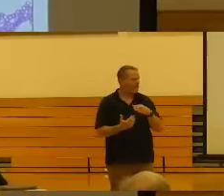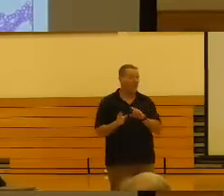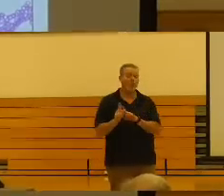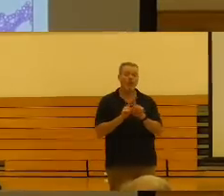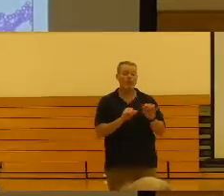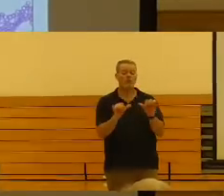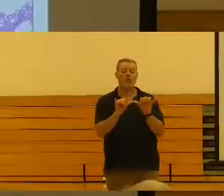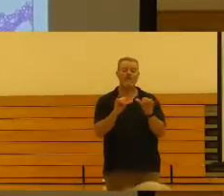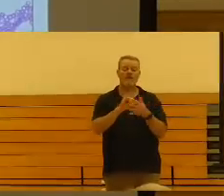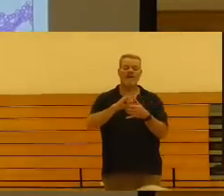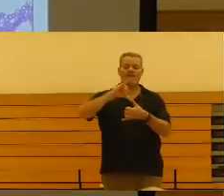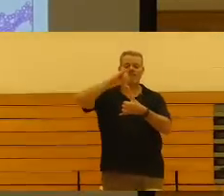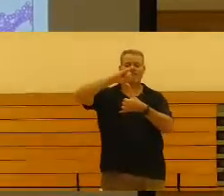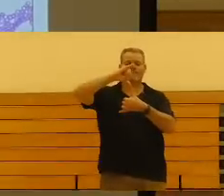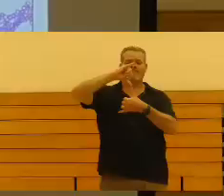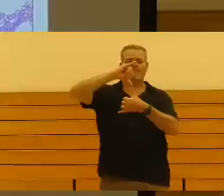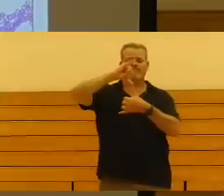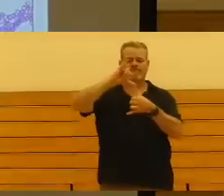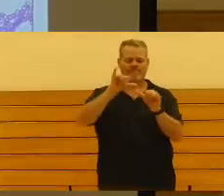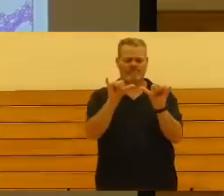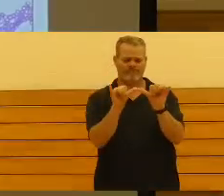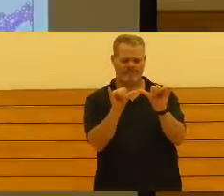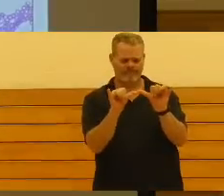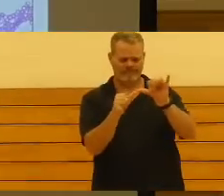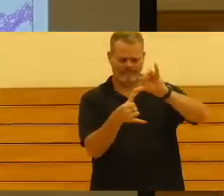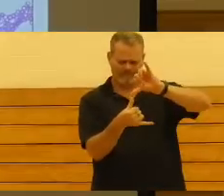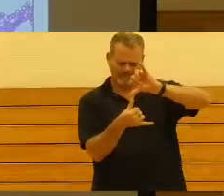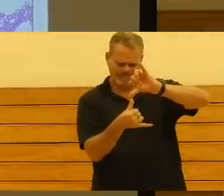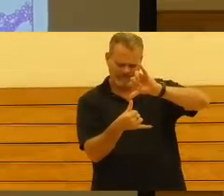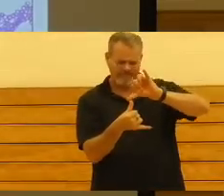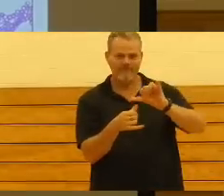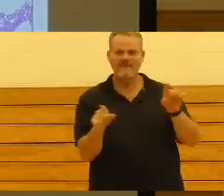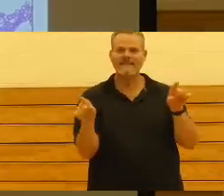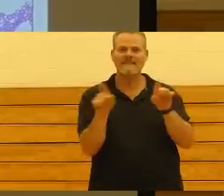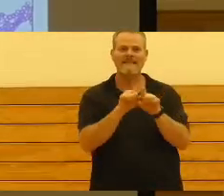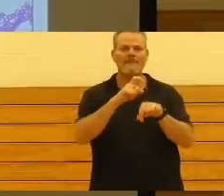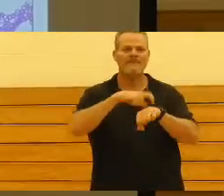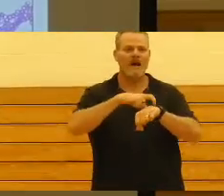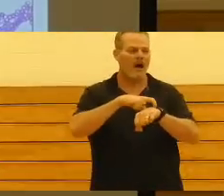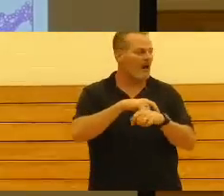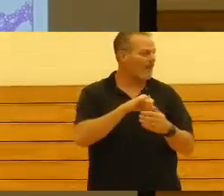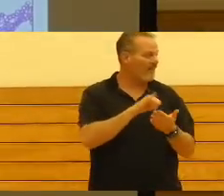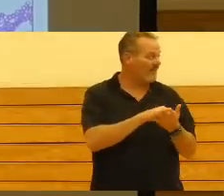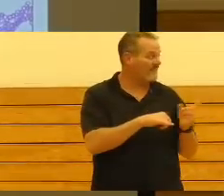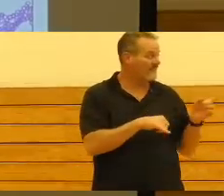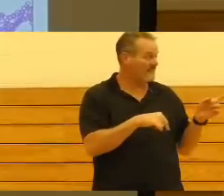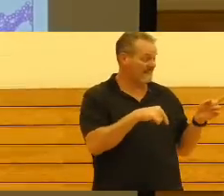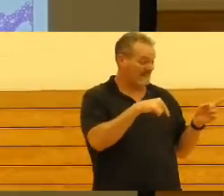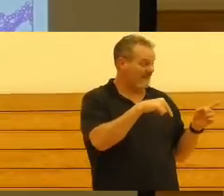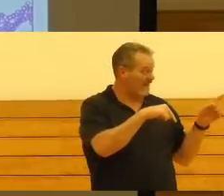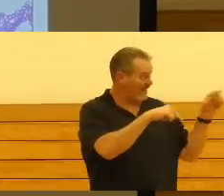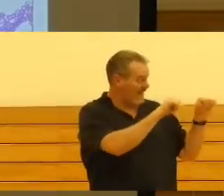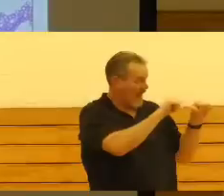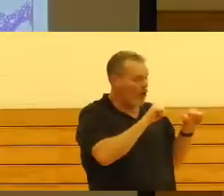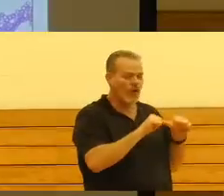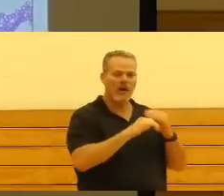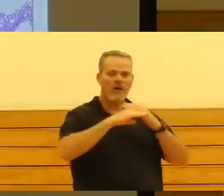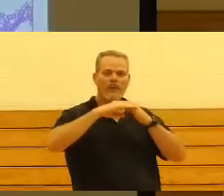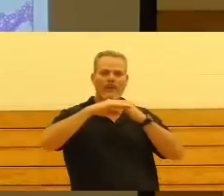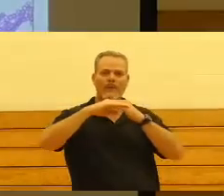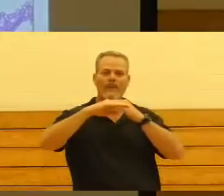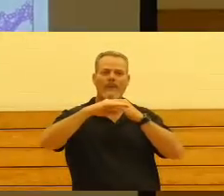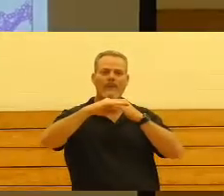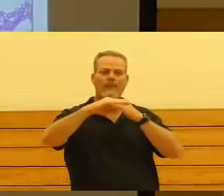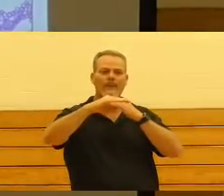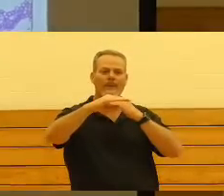at this station, and we see for a while during the same period of time, this station was relatively flat, and only